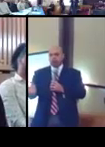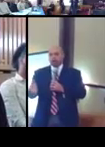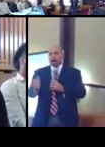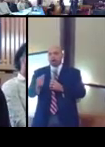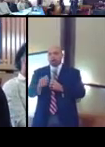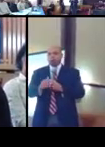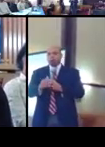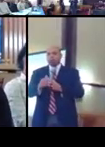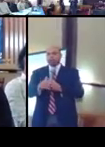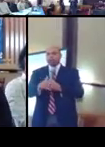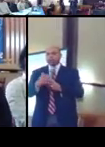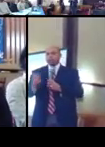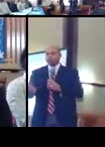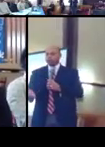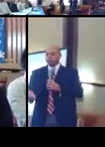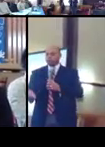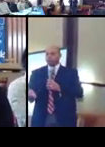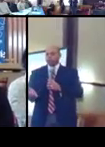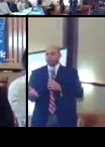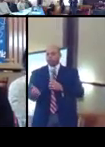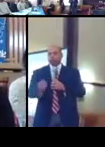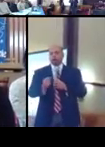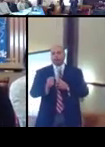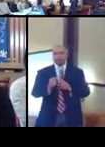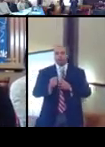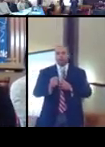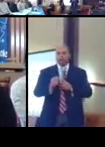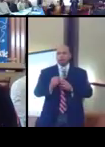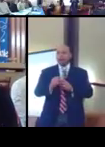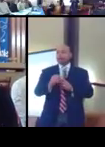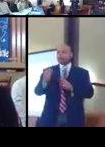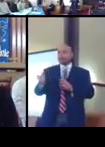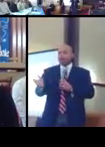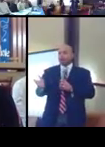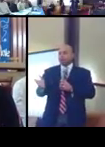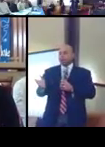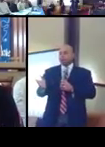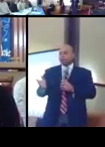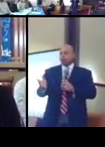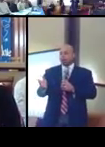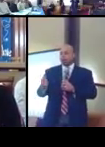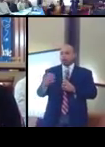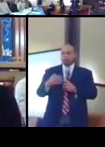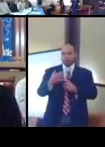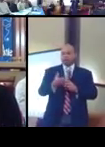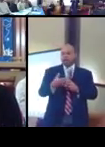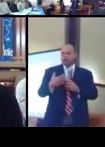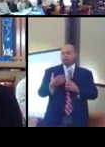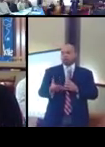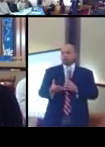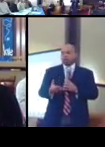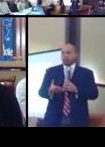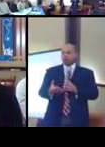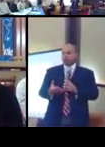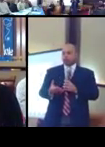money available. The last 2 years of that funding, there has been matches that were made. So, and